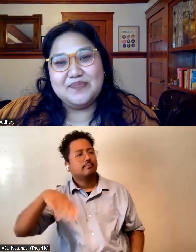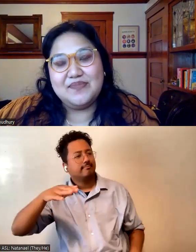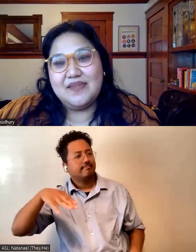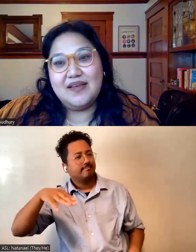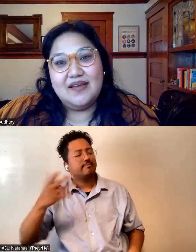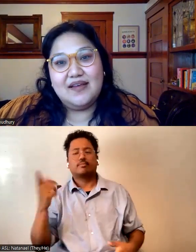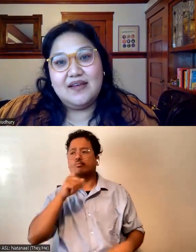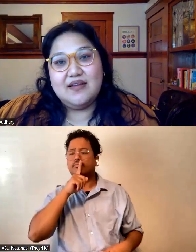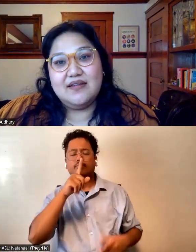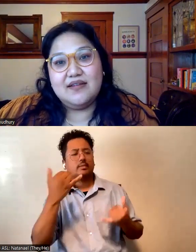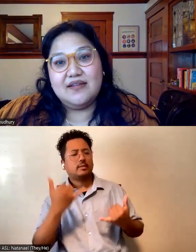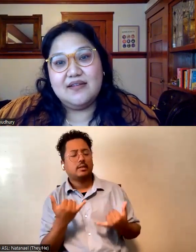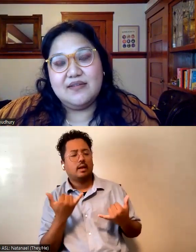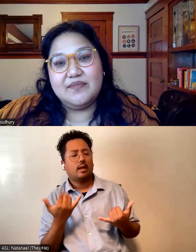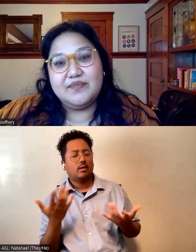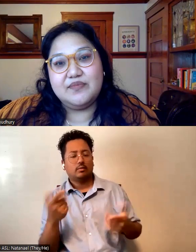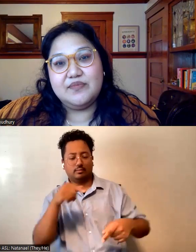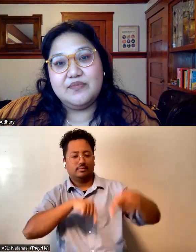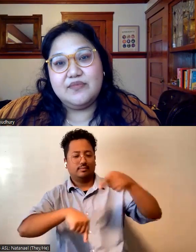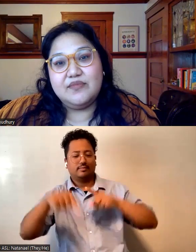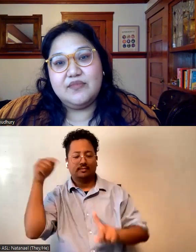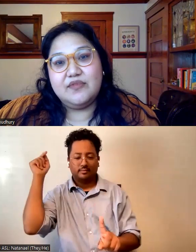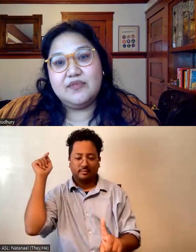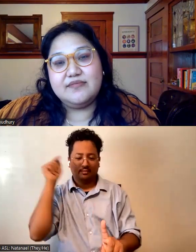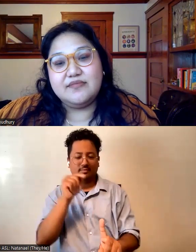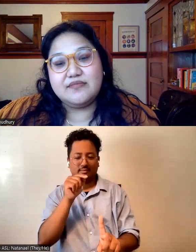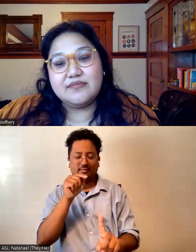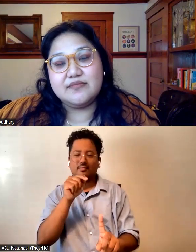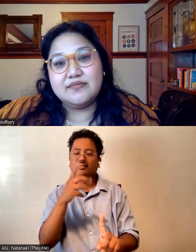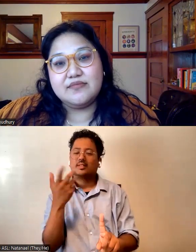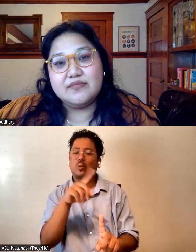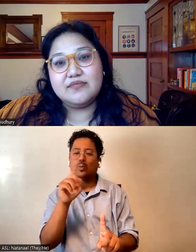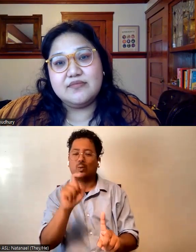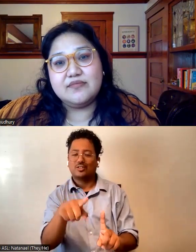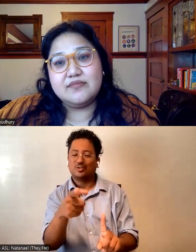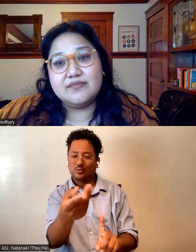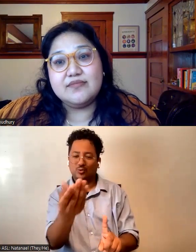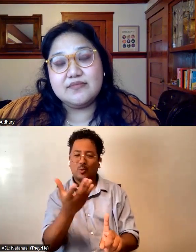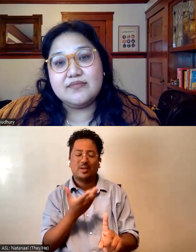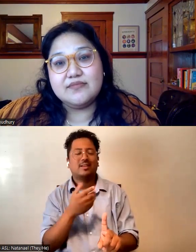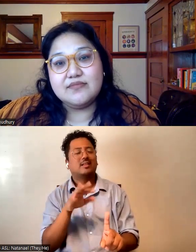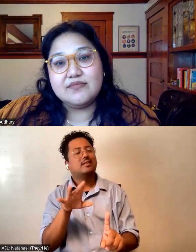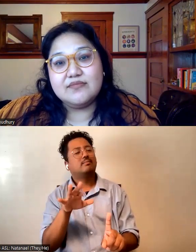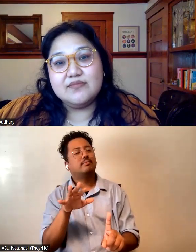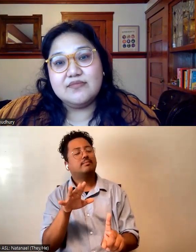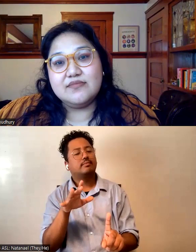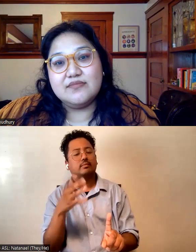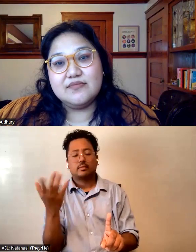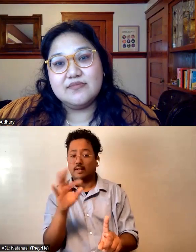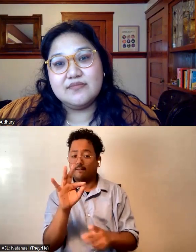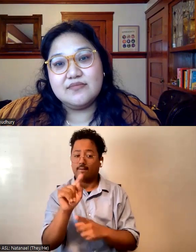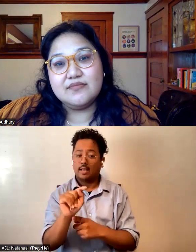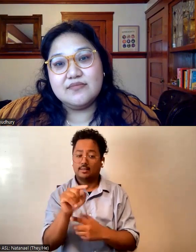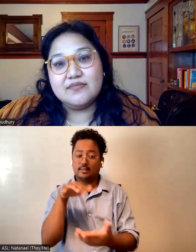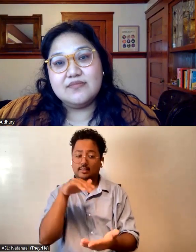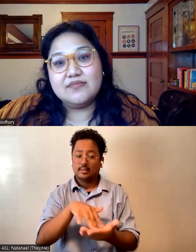And it brings me back to this question that you started with, which is fat studies a